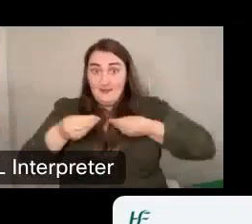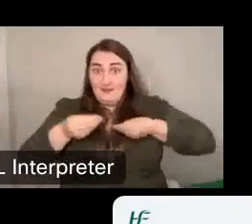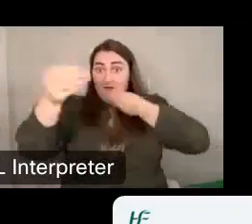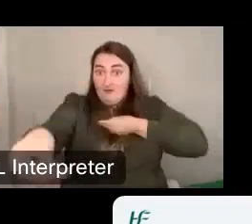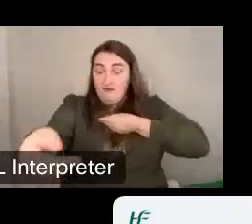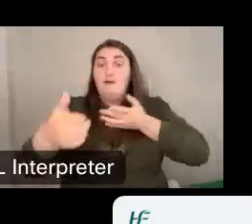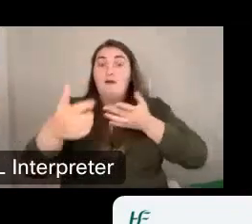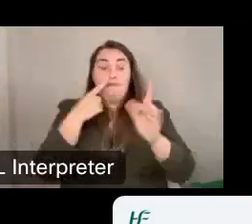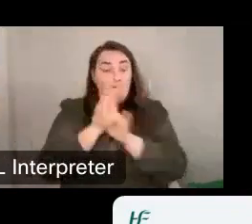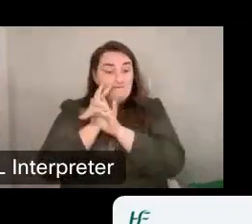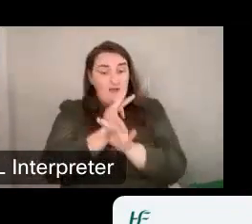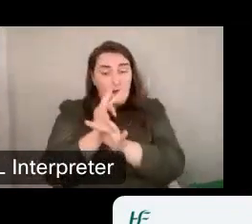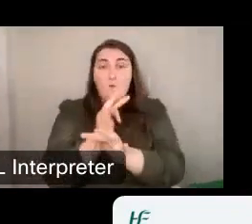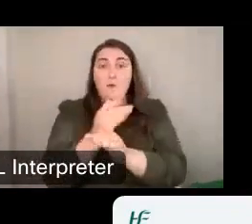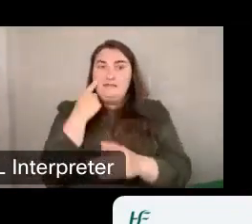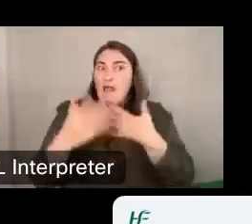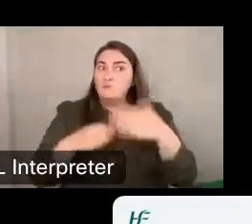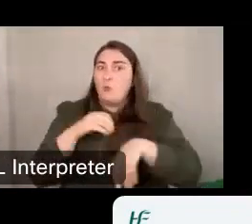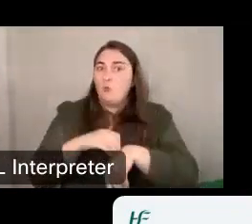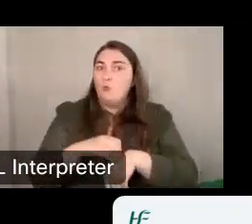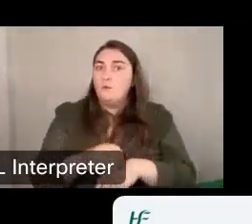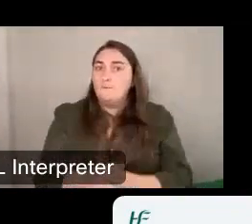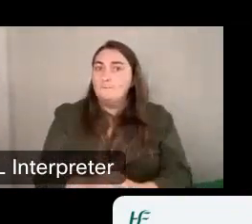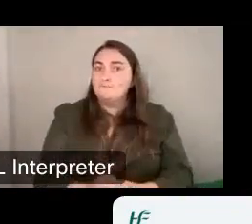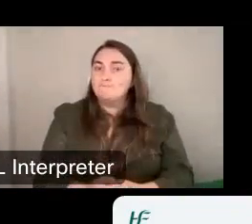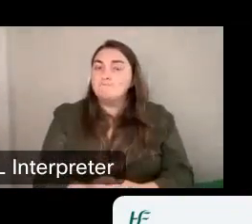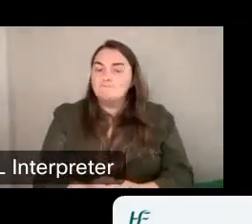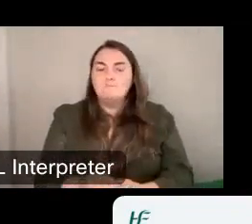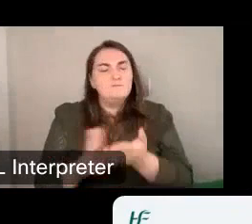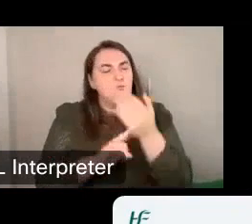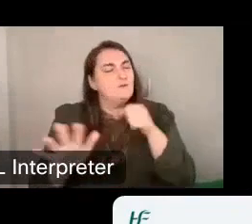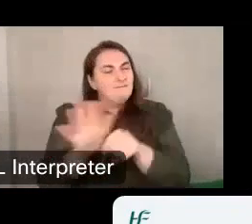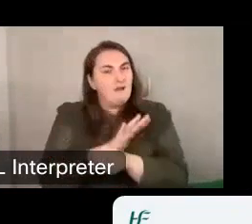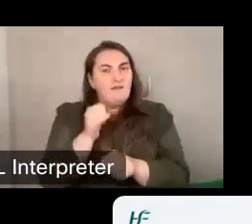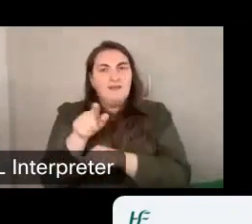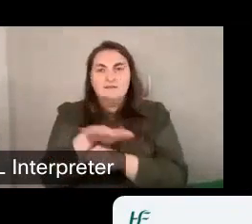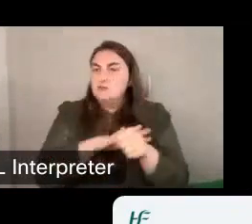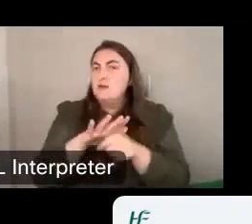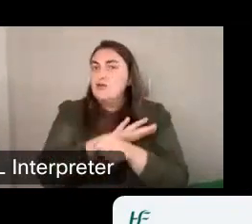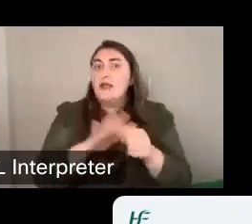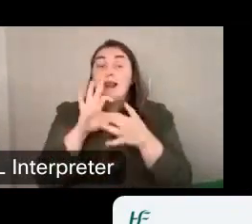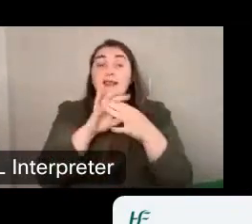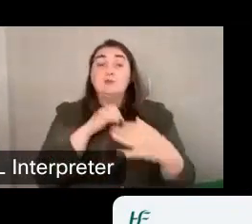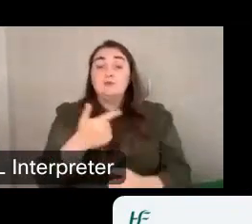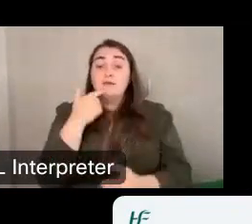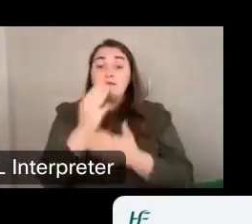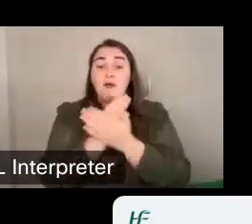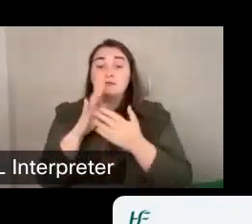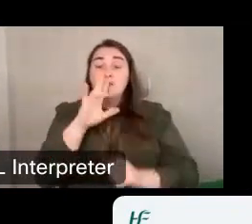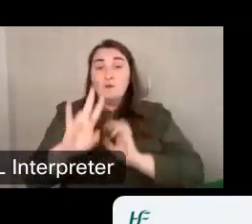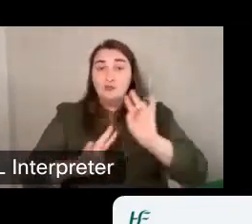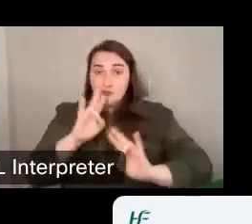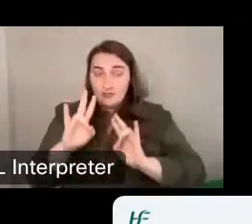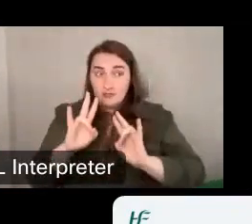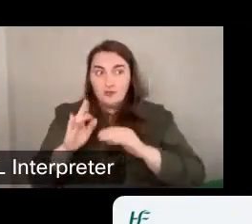it and monitor how it's going. So I would say it's very useful in that regard. In relation to the second part of the question,